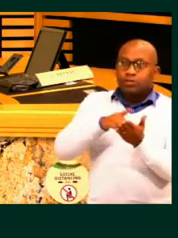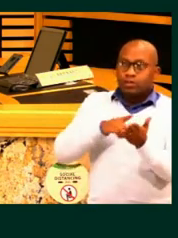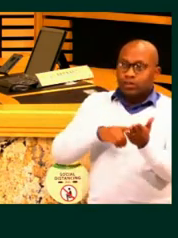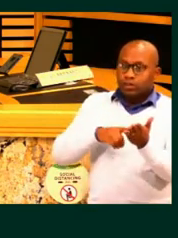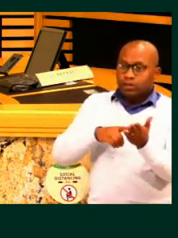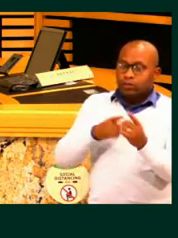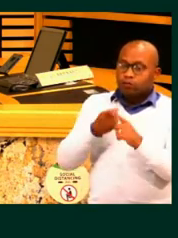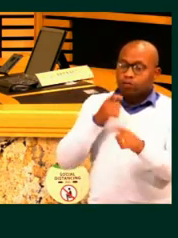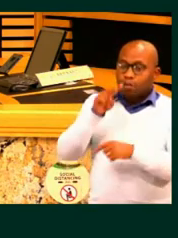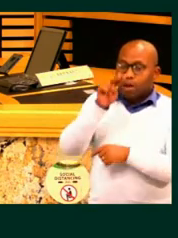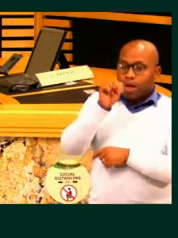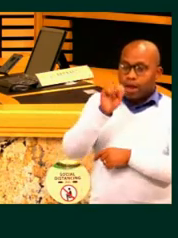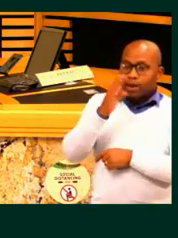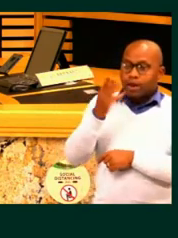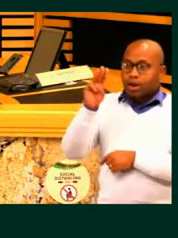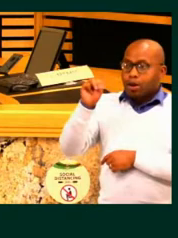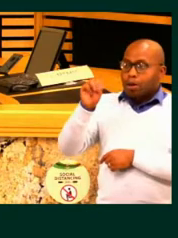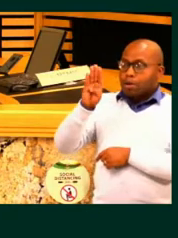bana